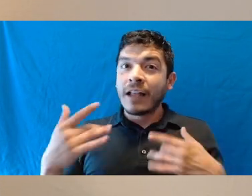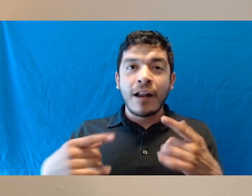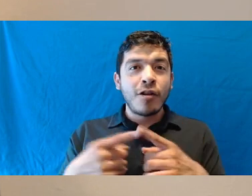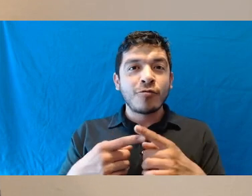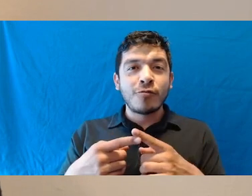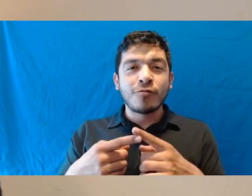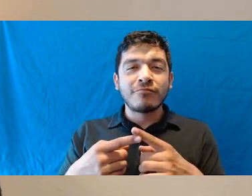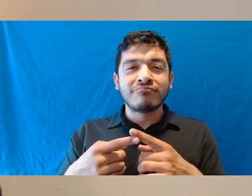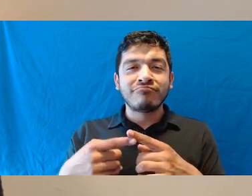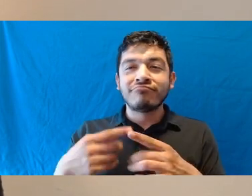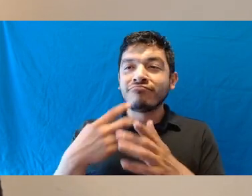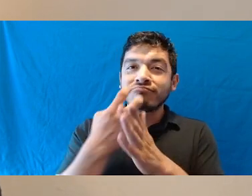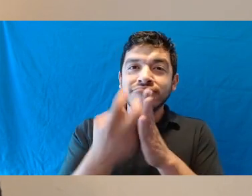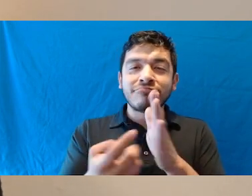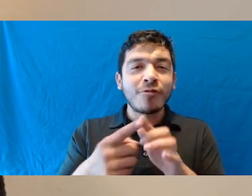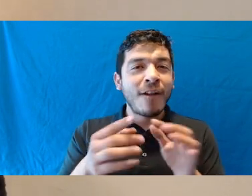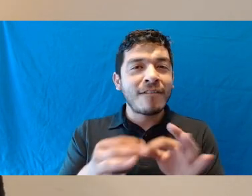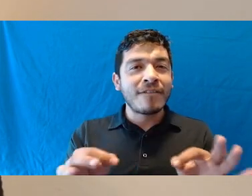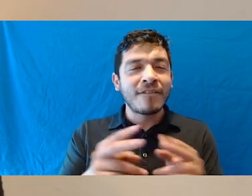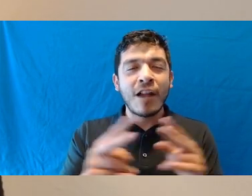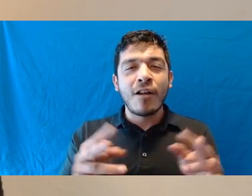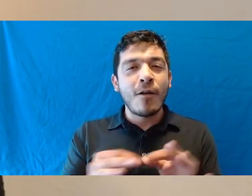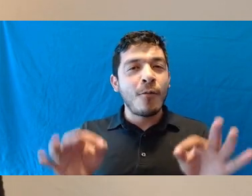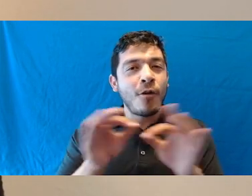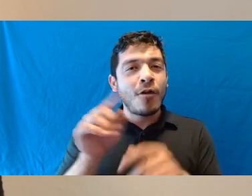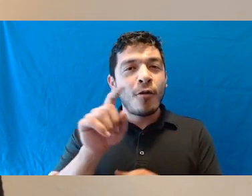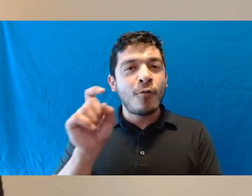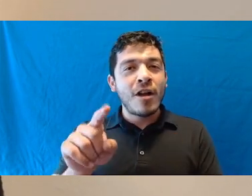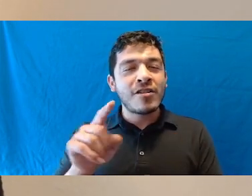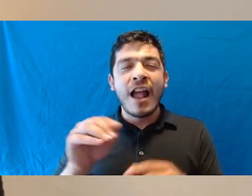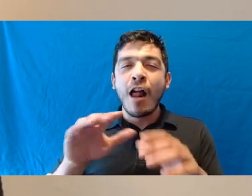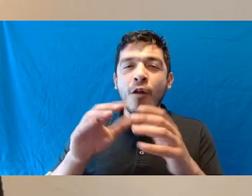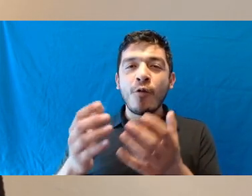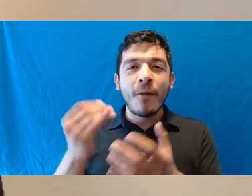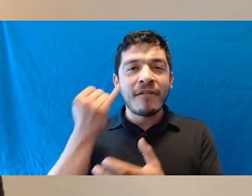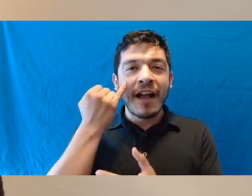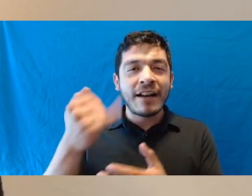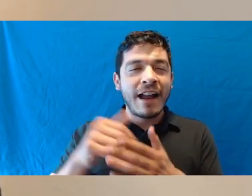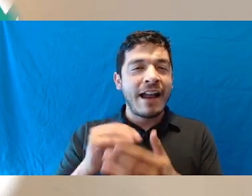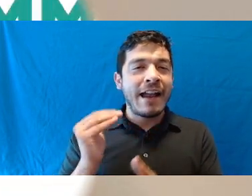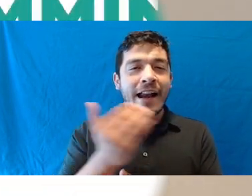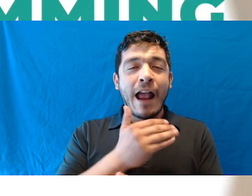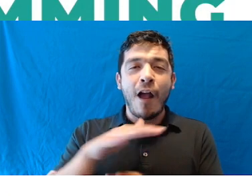question and group of ideas within our field of Latinx theater making.